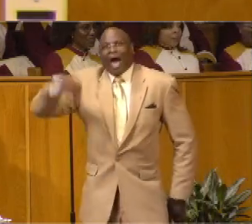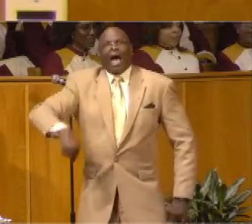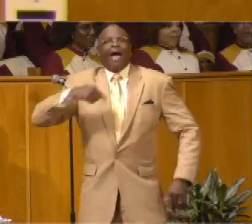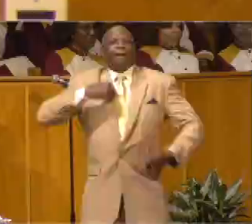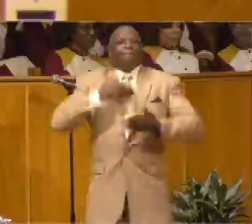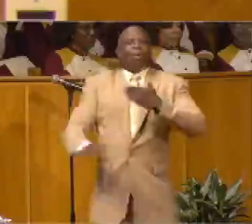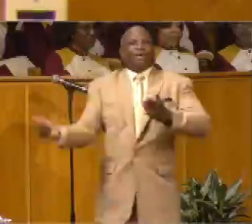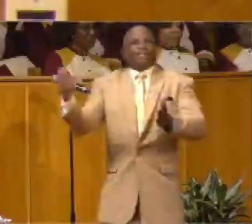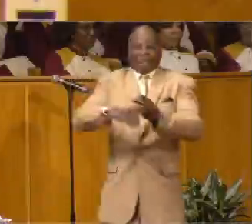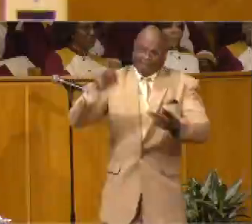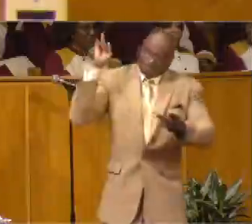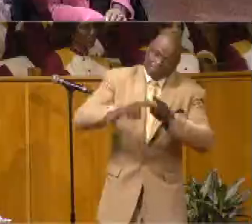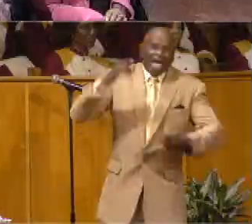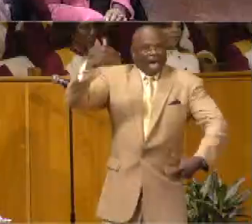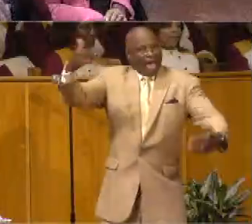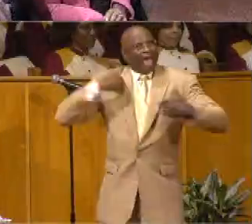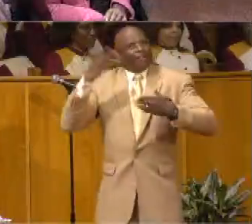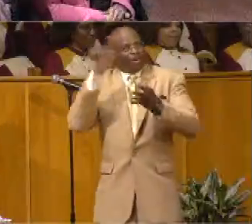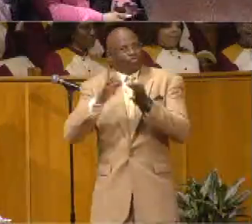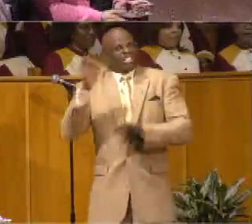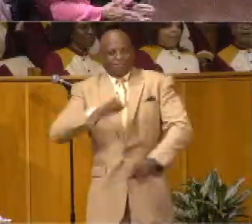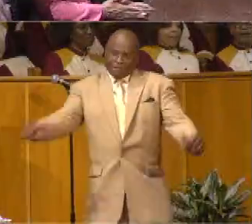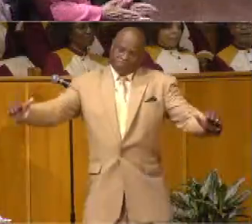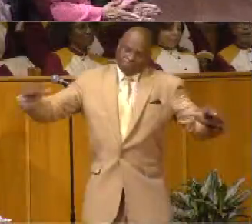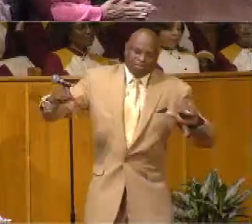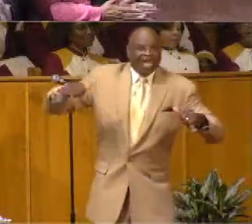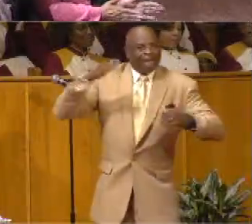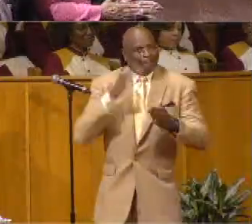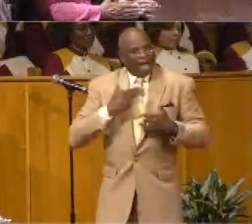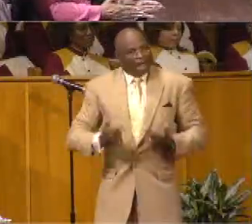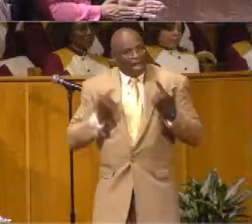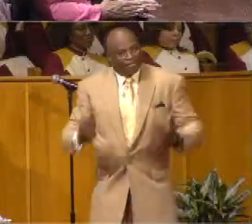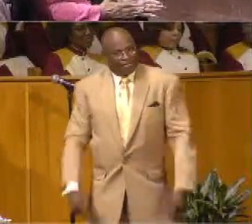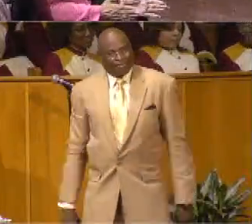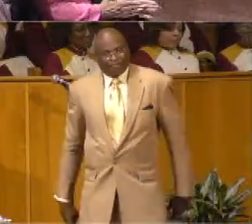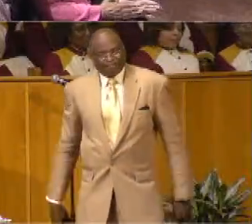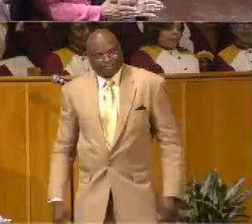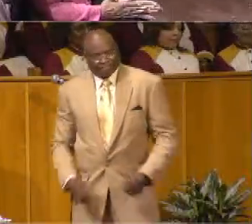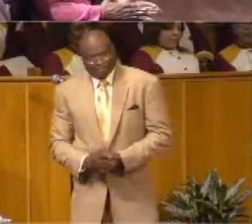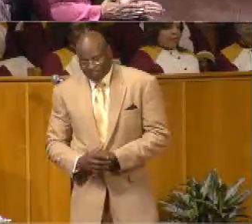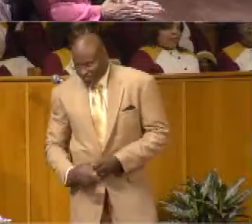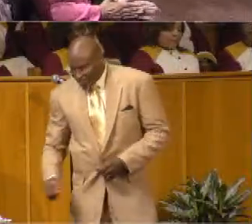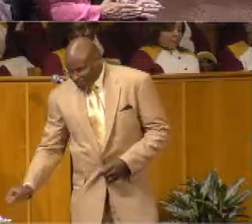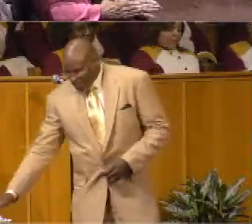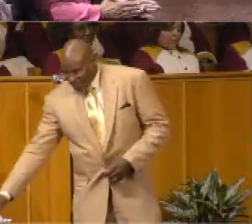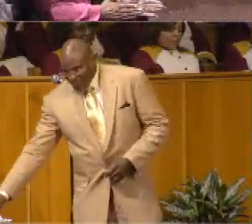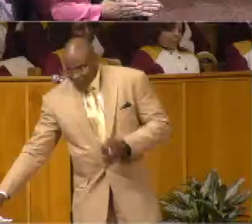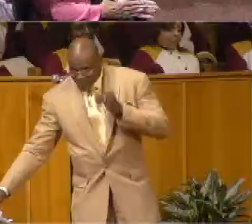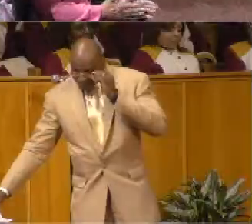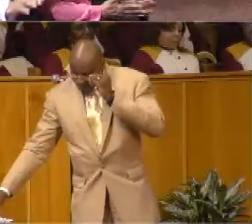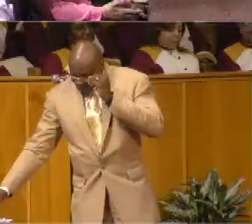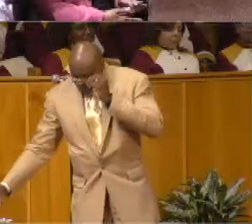born again and I have the Holy Spirit in my life.